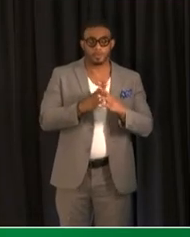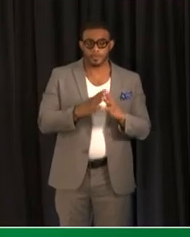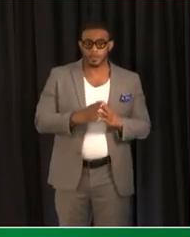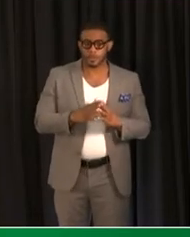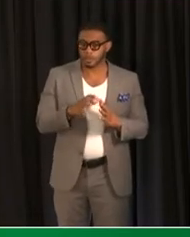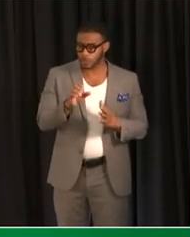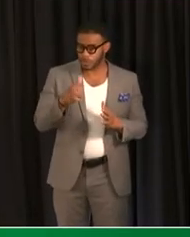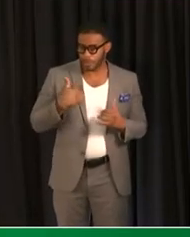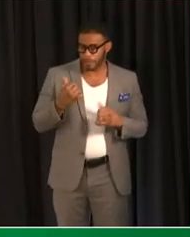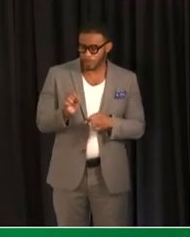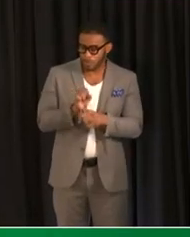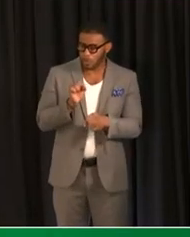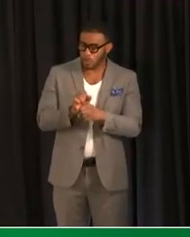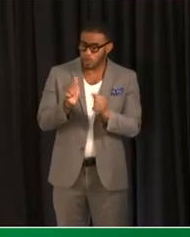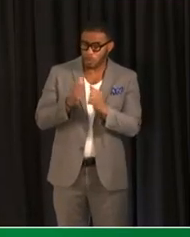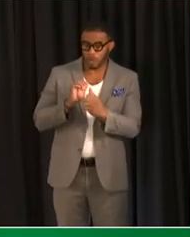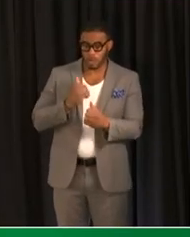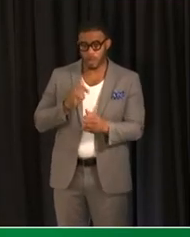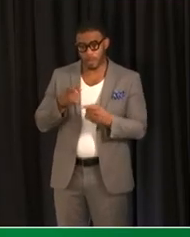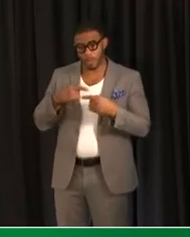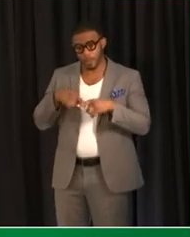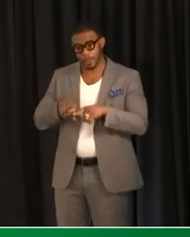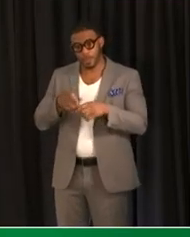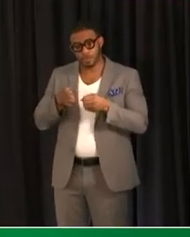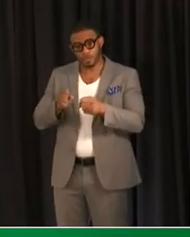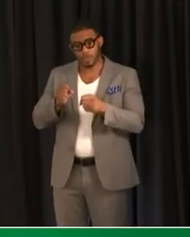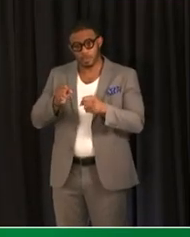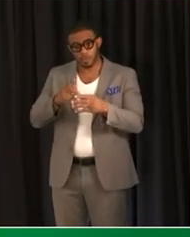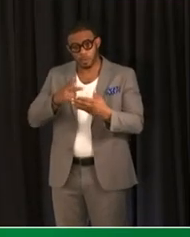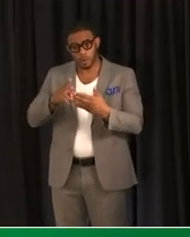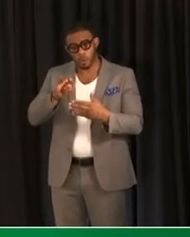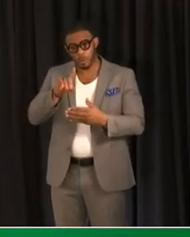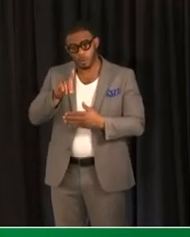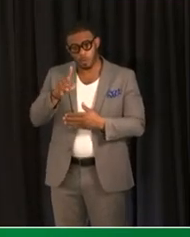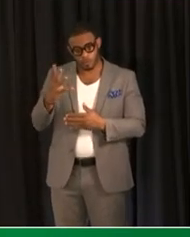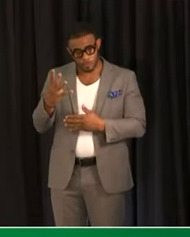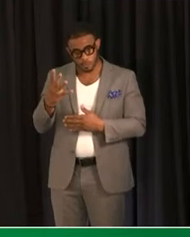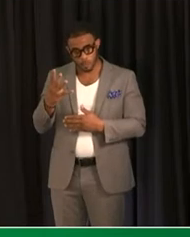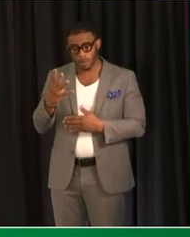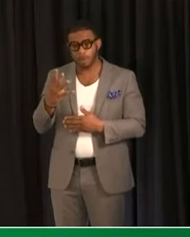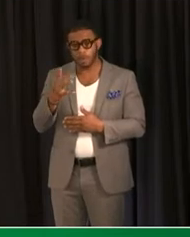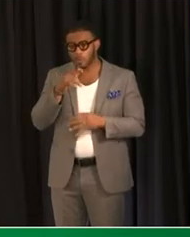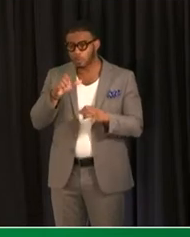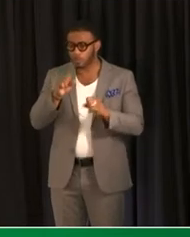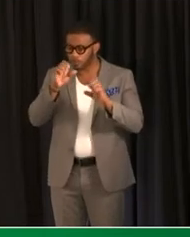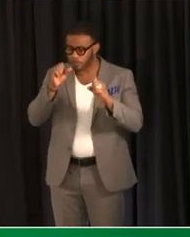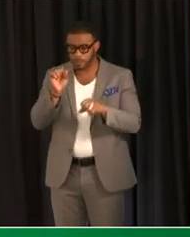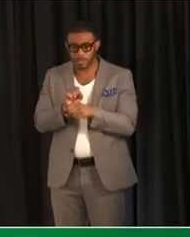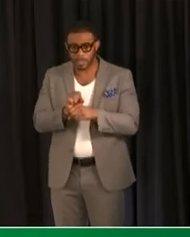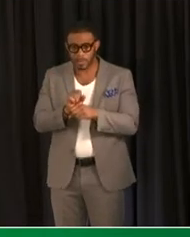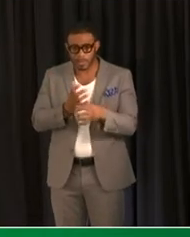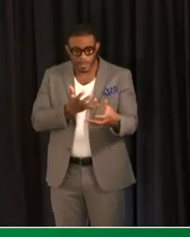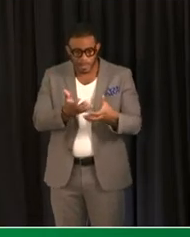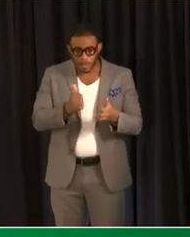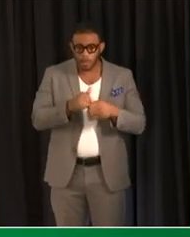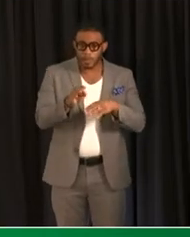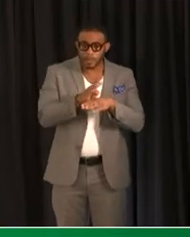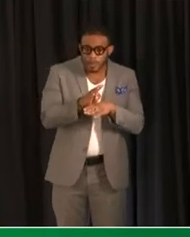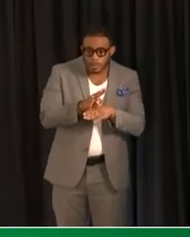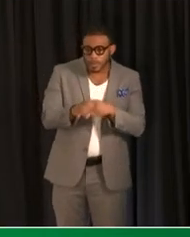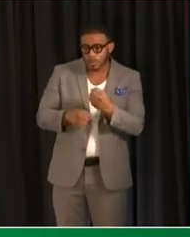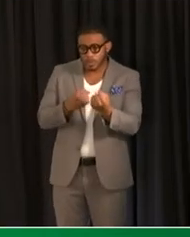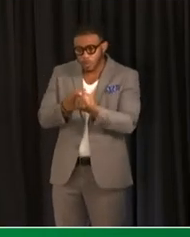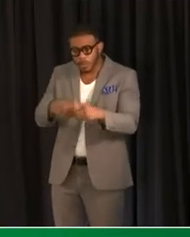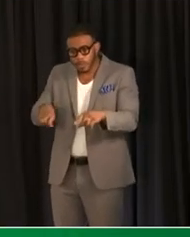rebuild. And so I have been working with our Main Street programs in Ward 4, who do a phenomenal job engaging with